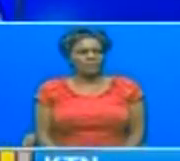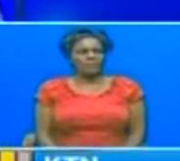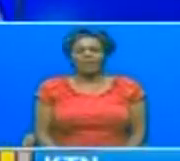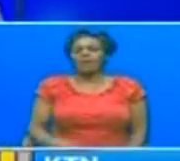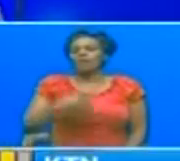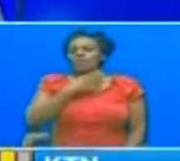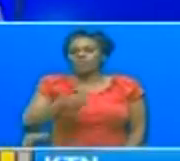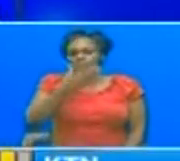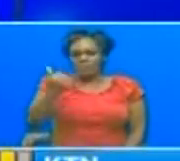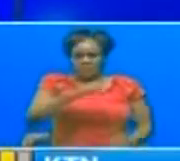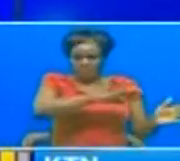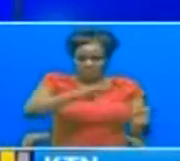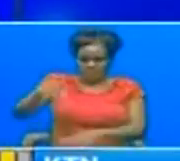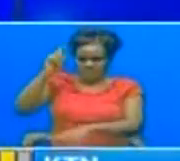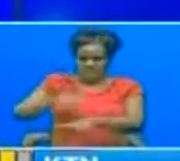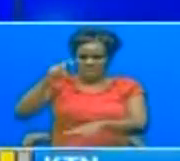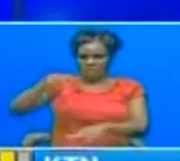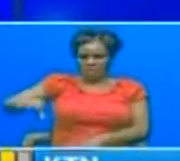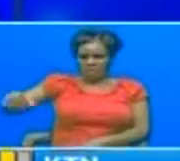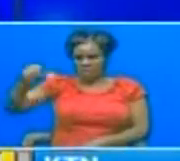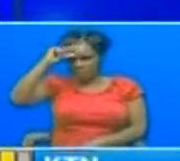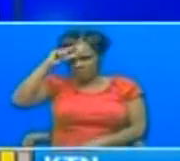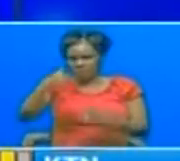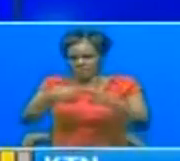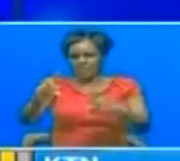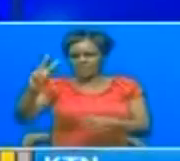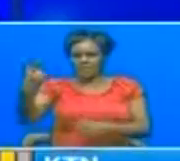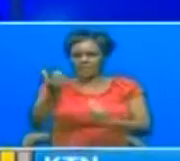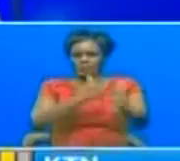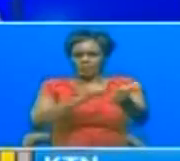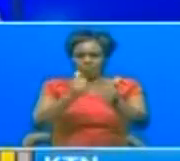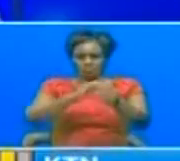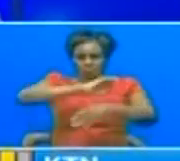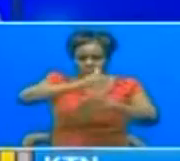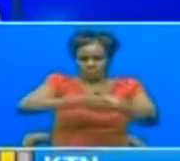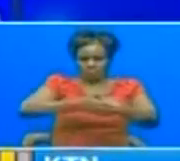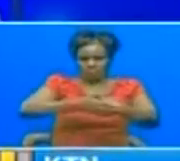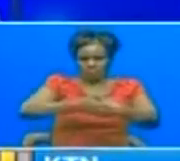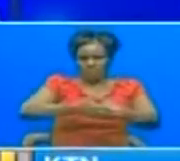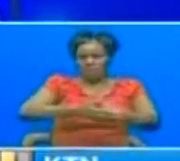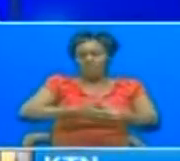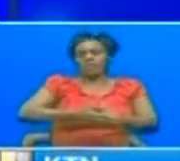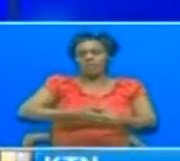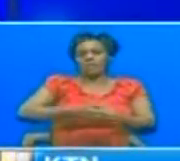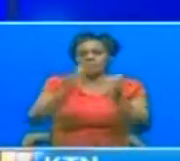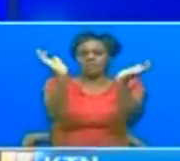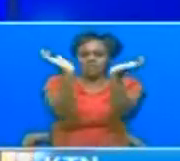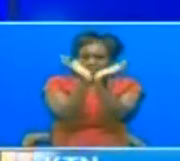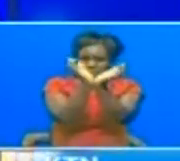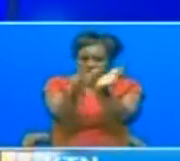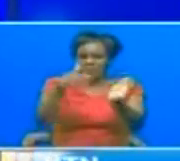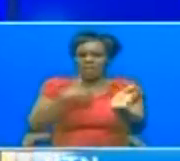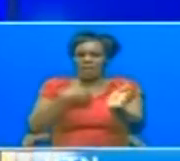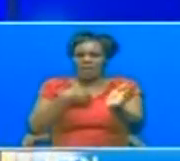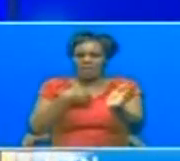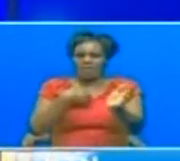All the best to the girls. Now, the Embu County Government has kicked off the second phase of the refurbishment of the Embu Stadium that will see it be able to attain